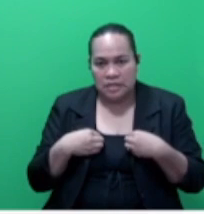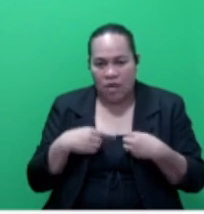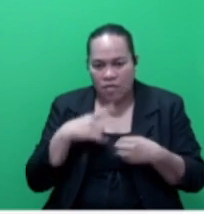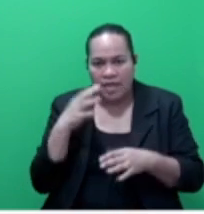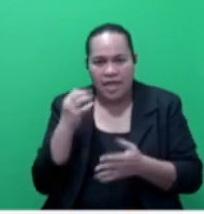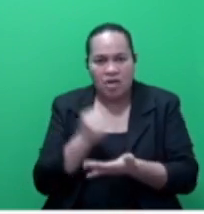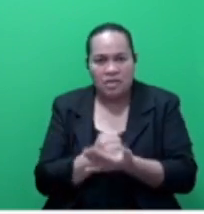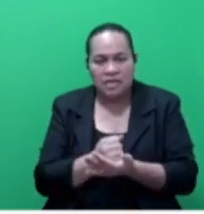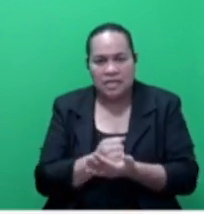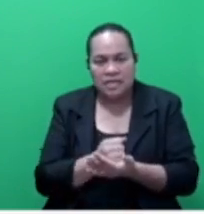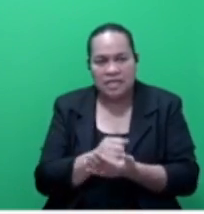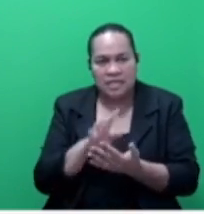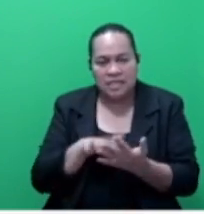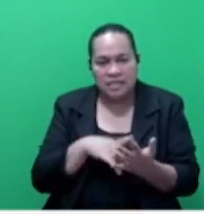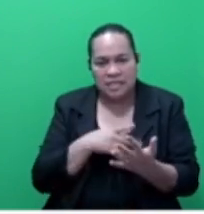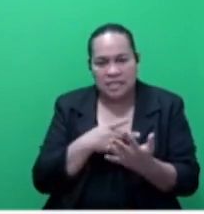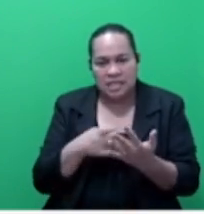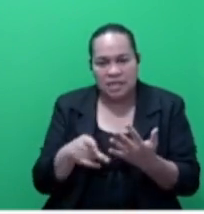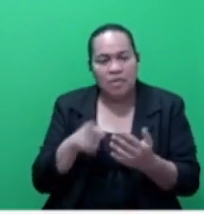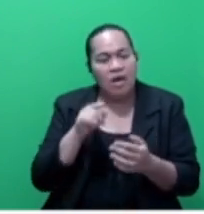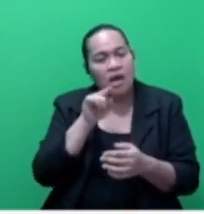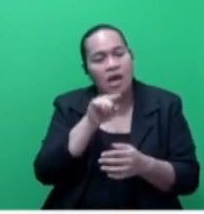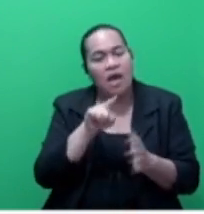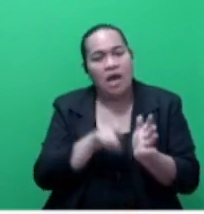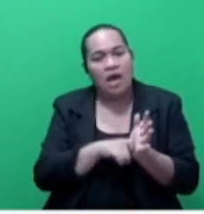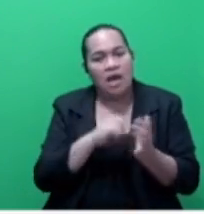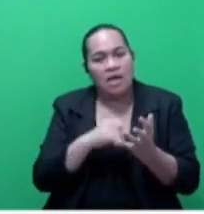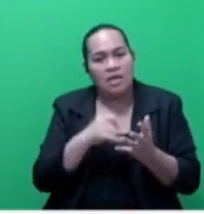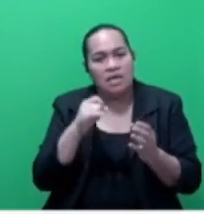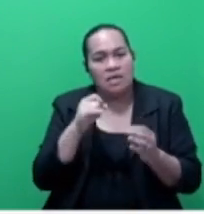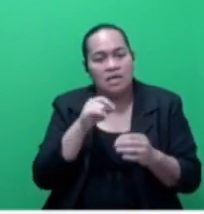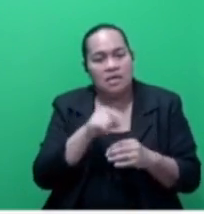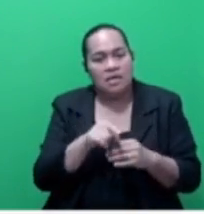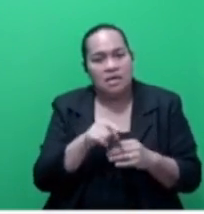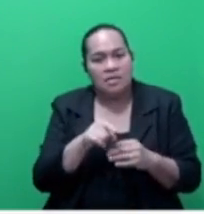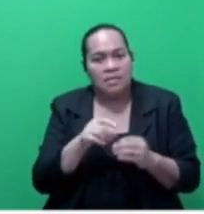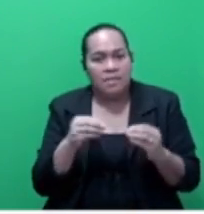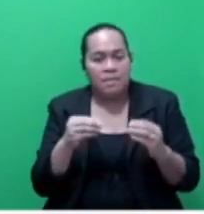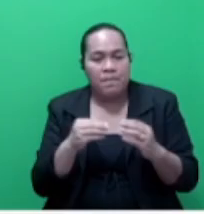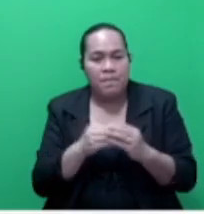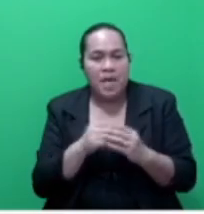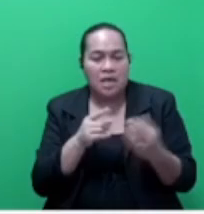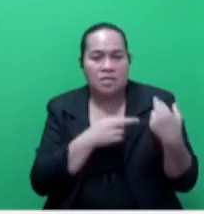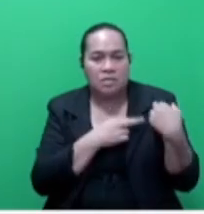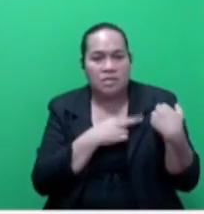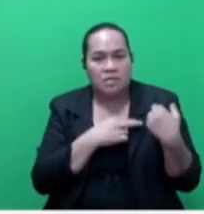Scheme undertaken by the Reserve Bank of Fiji? Naka.